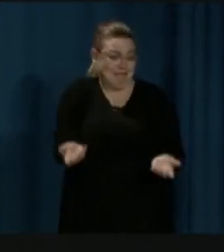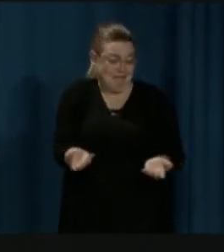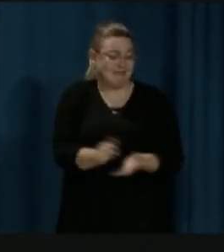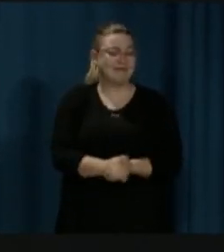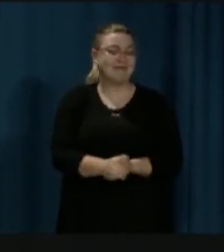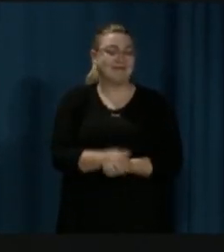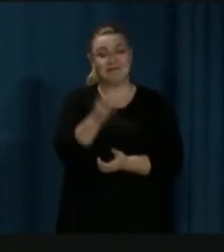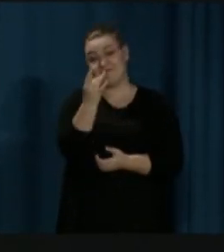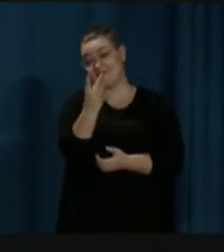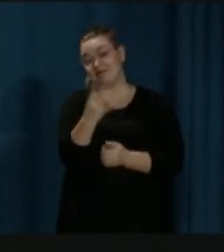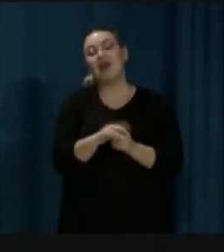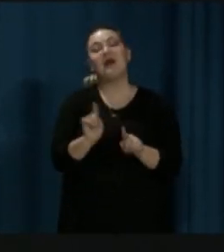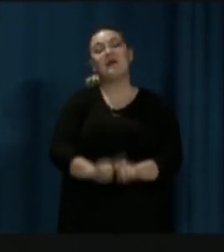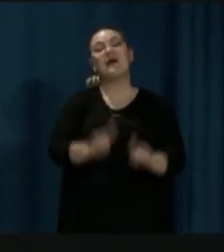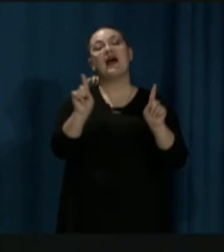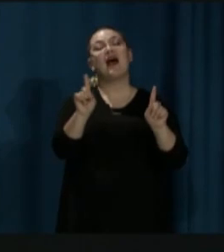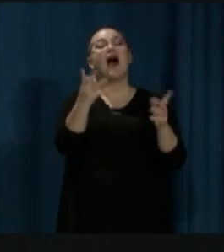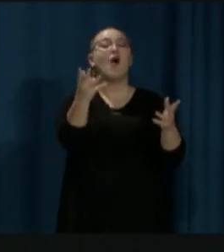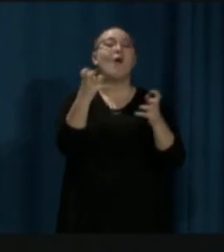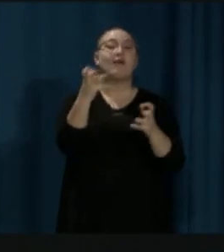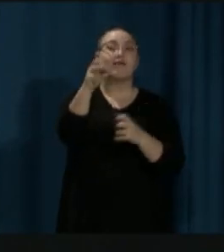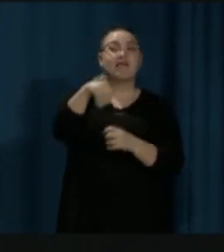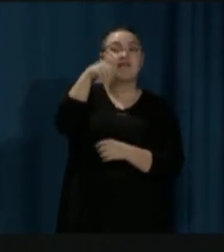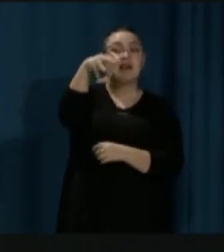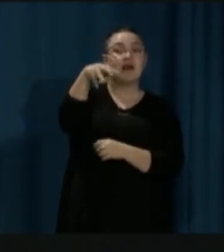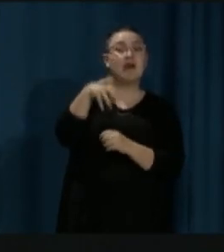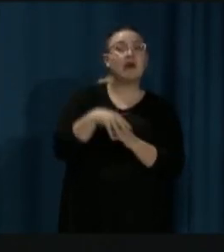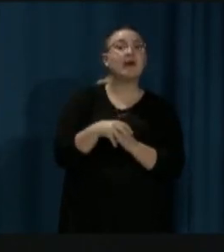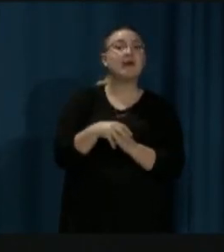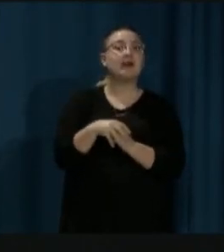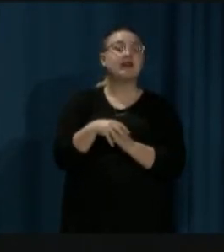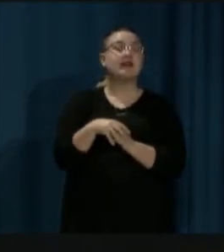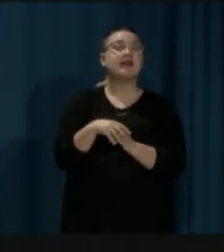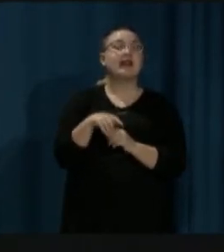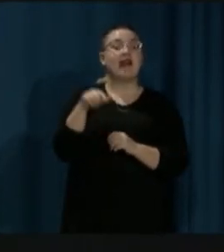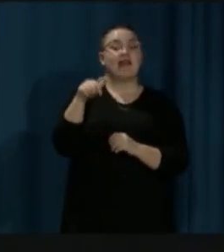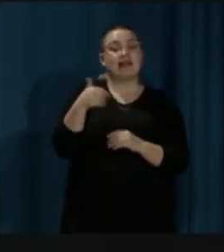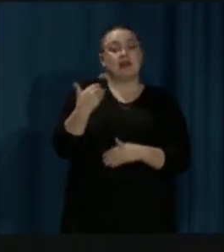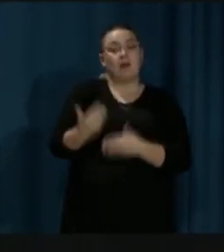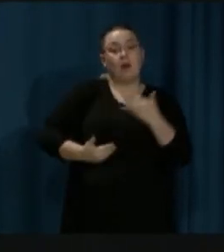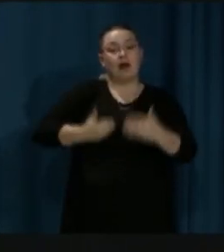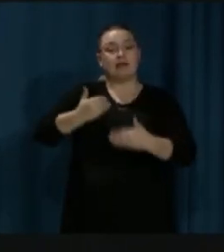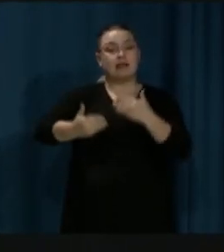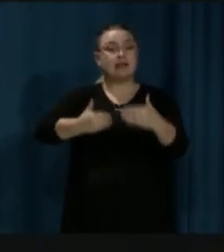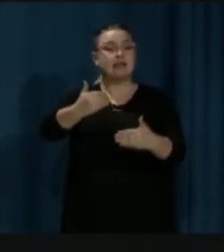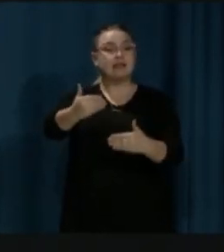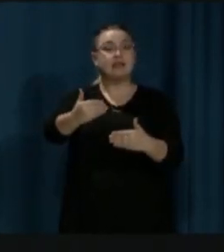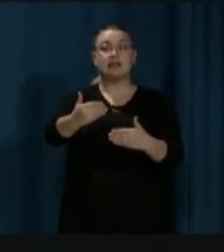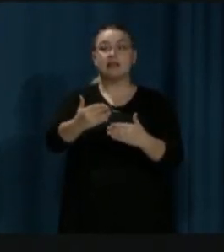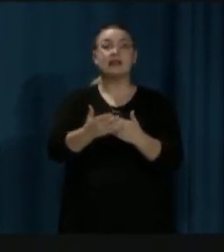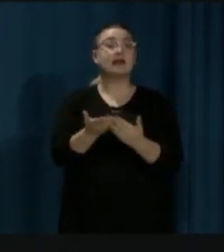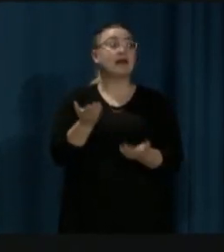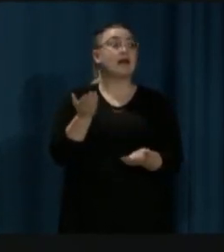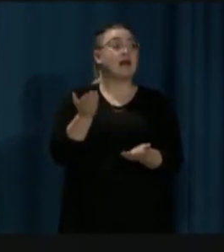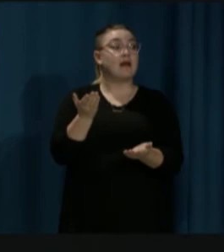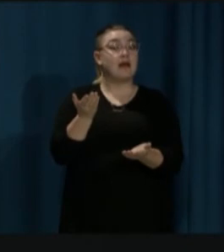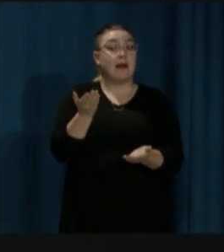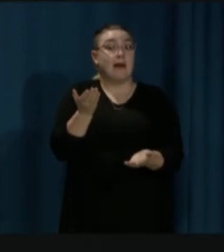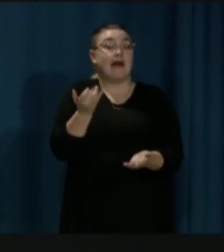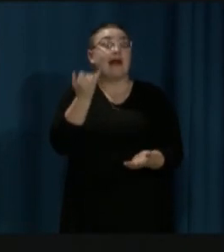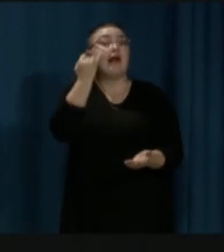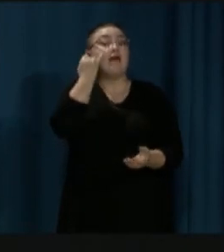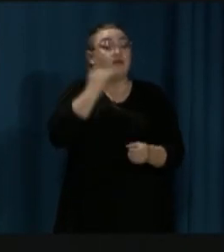And so I try to instill upon them that this is an important process and that at any given time you might get the outcome you want. And if